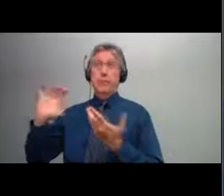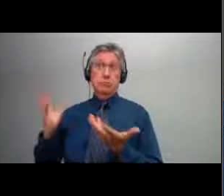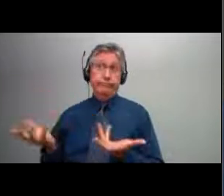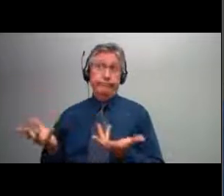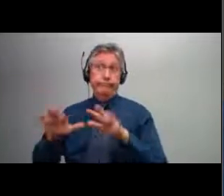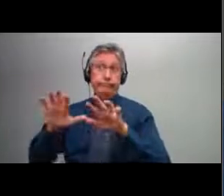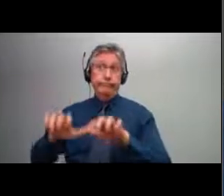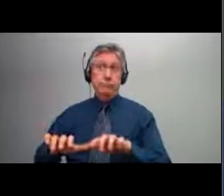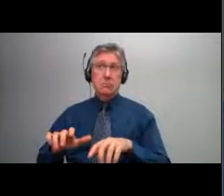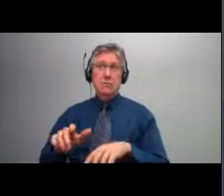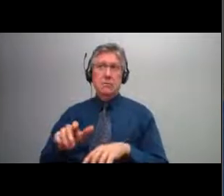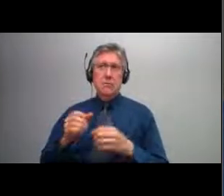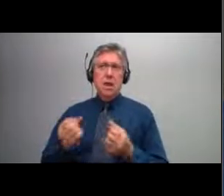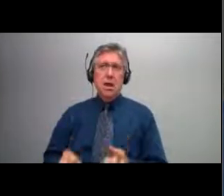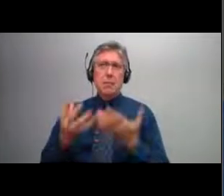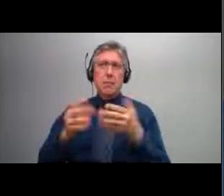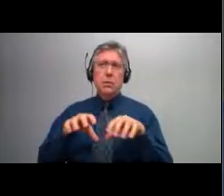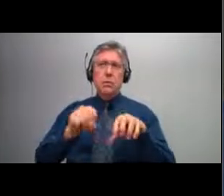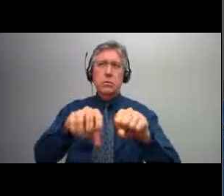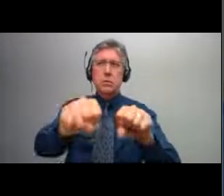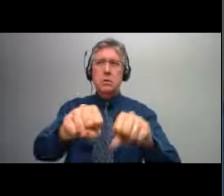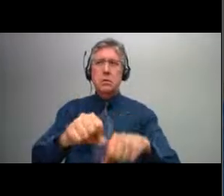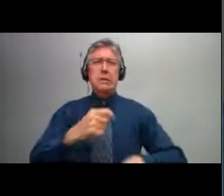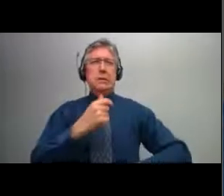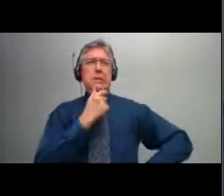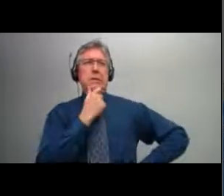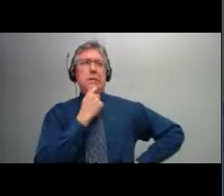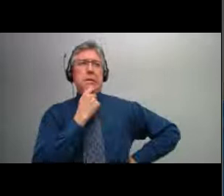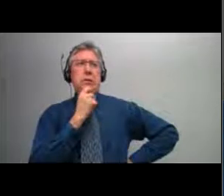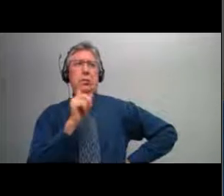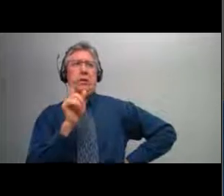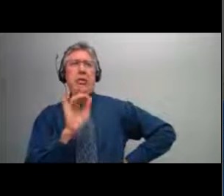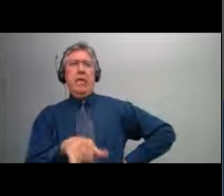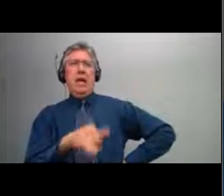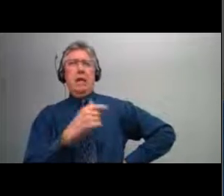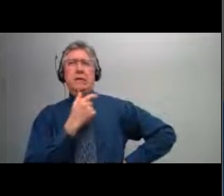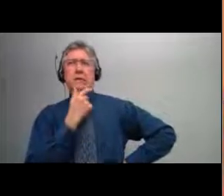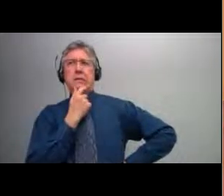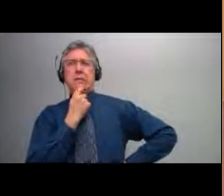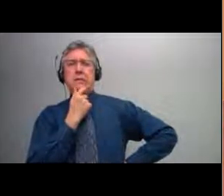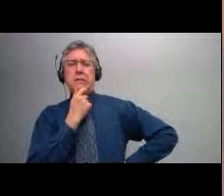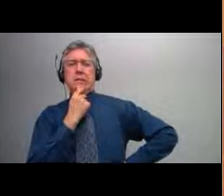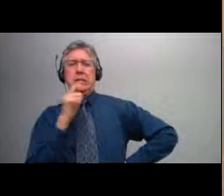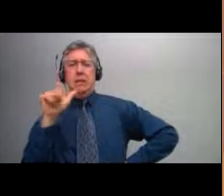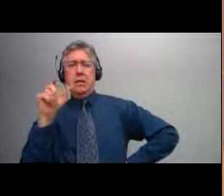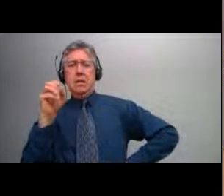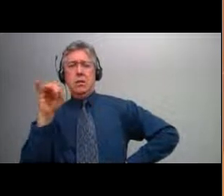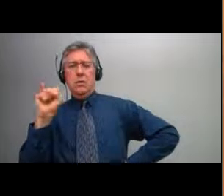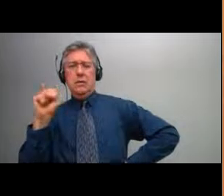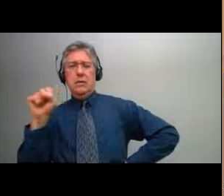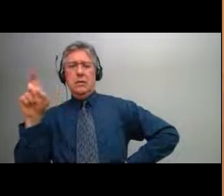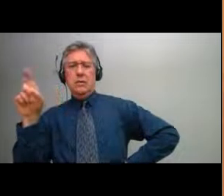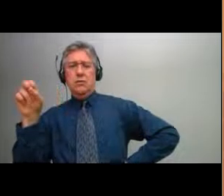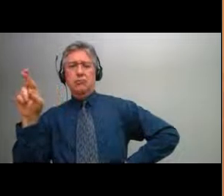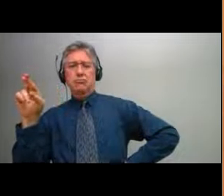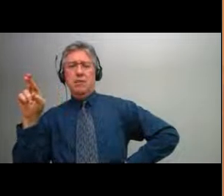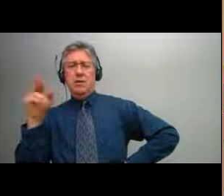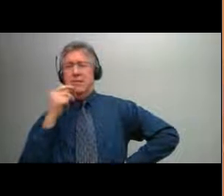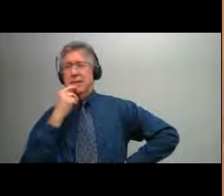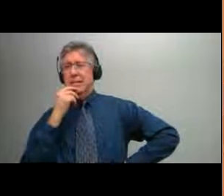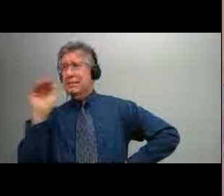I don't know where Lois Drive is. Do you know where that is,